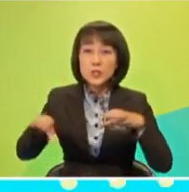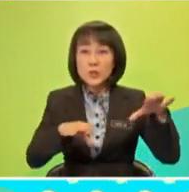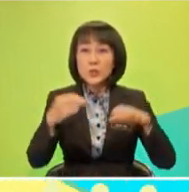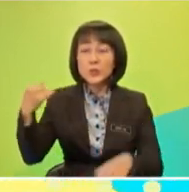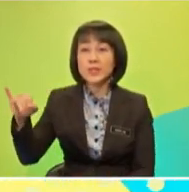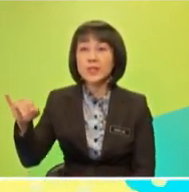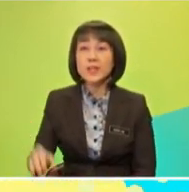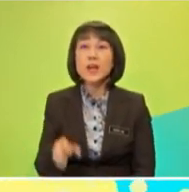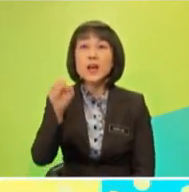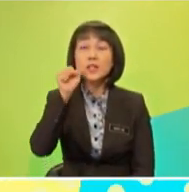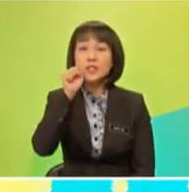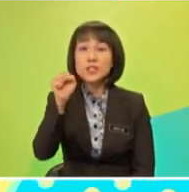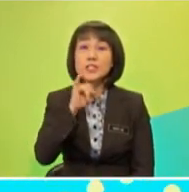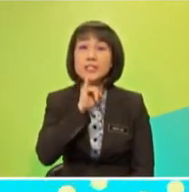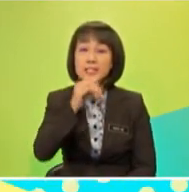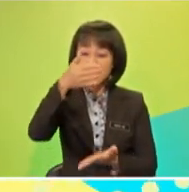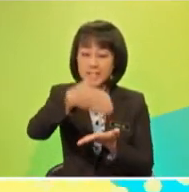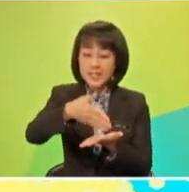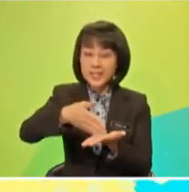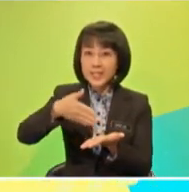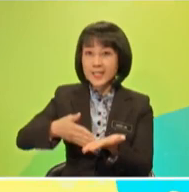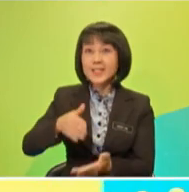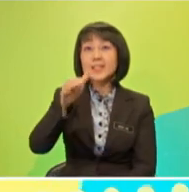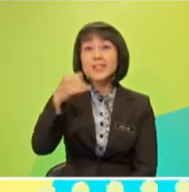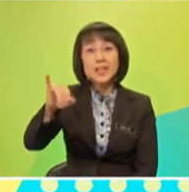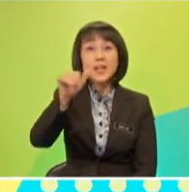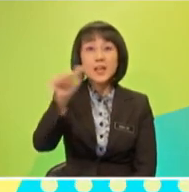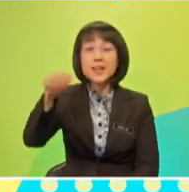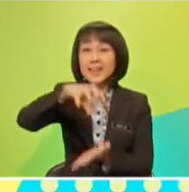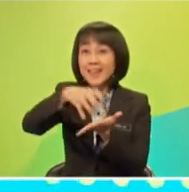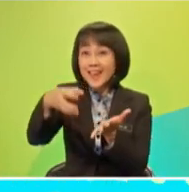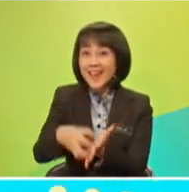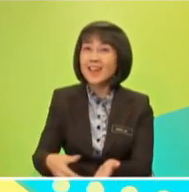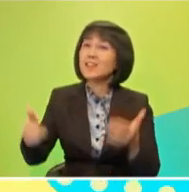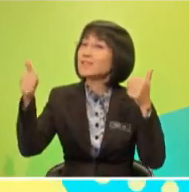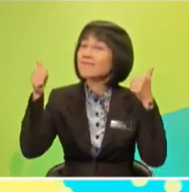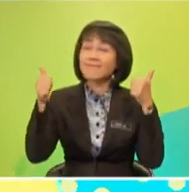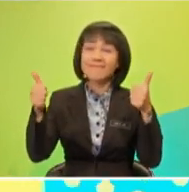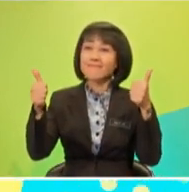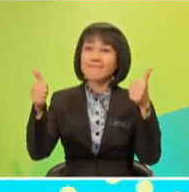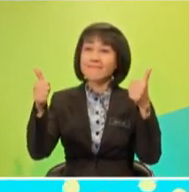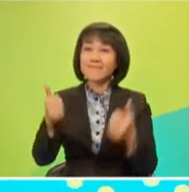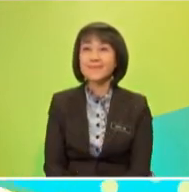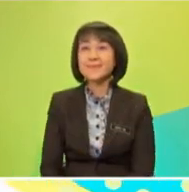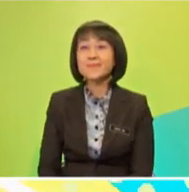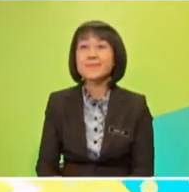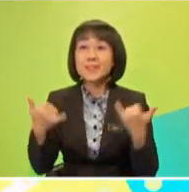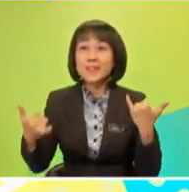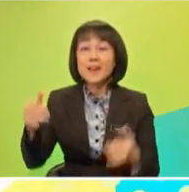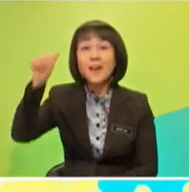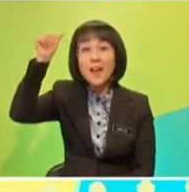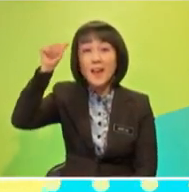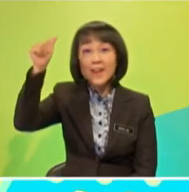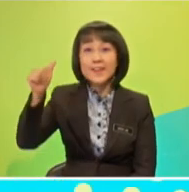a cake. Very good. Okay, we move on to Aaron now. Shall we get Aaron to do